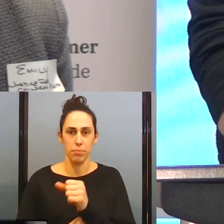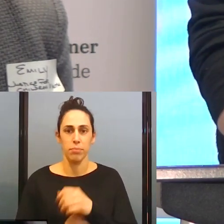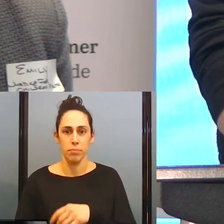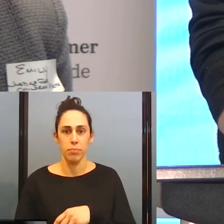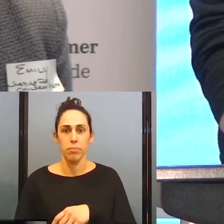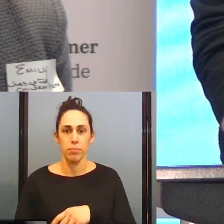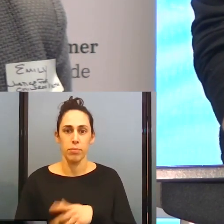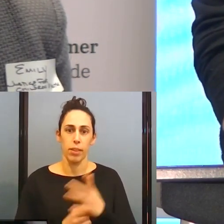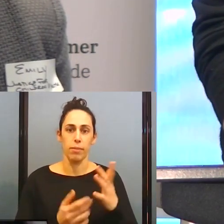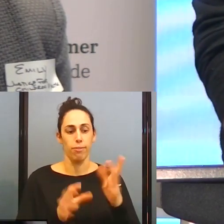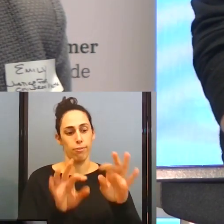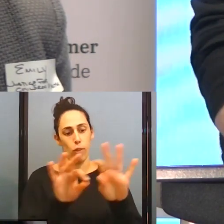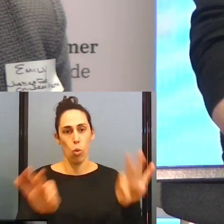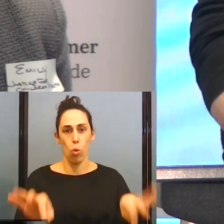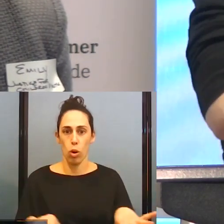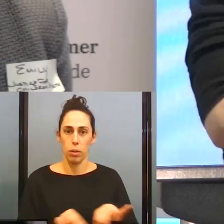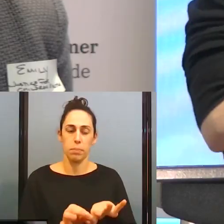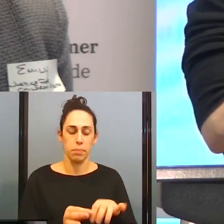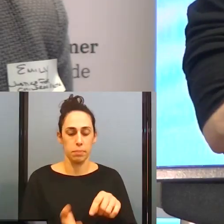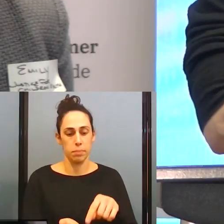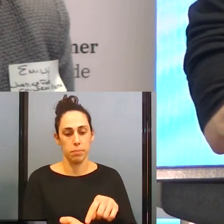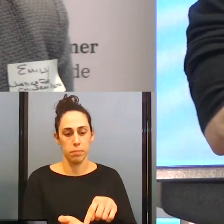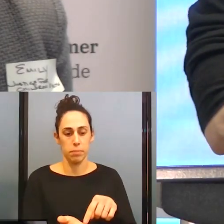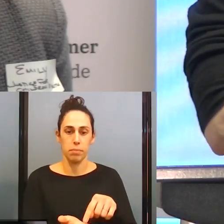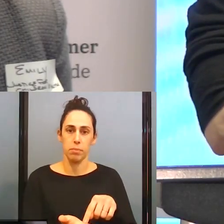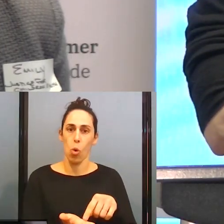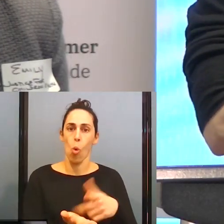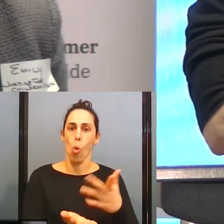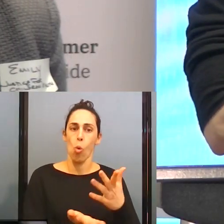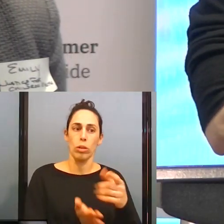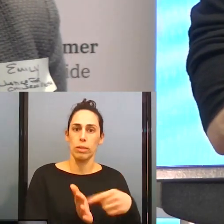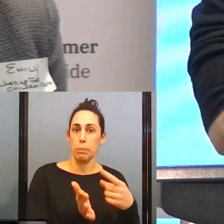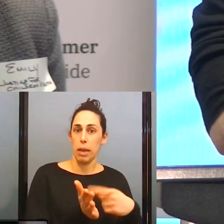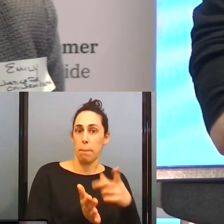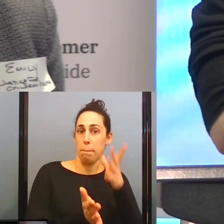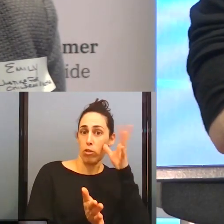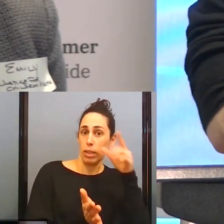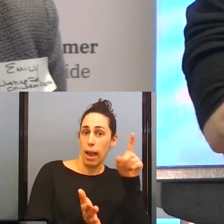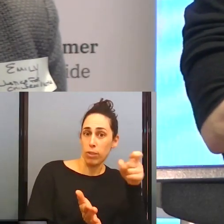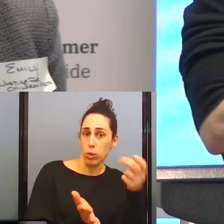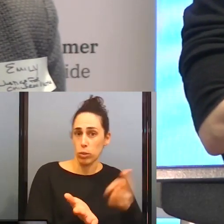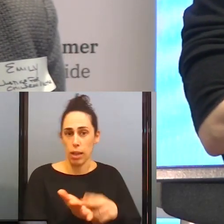generally not coming from the law or the regulations. Those are